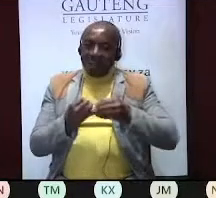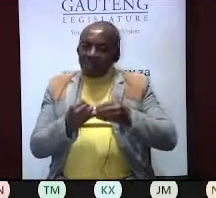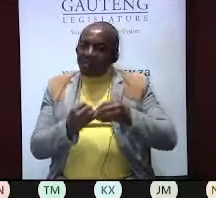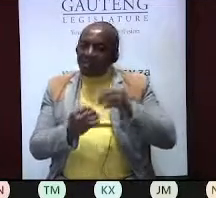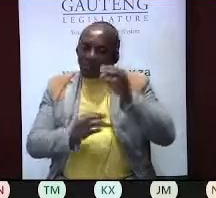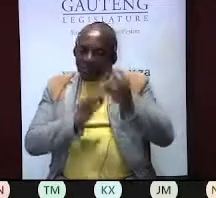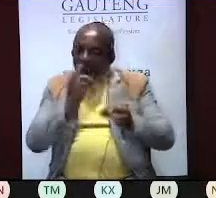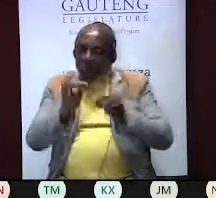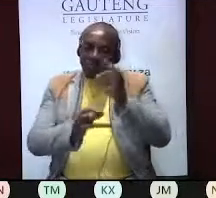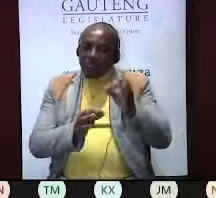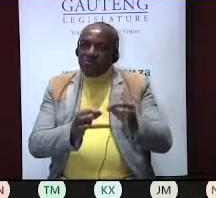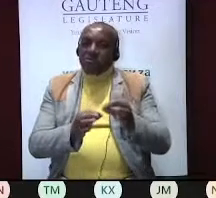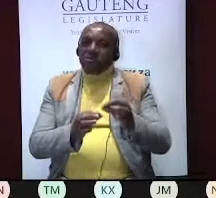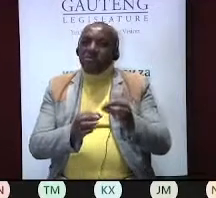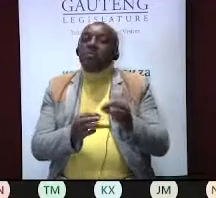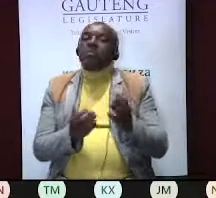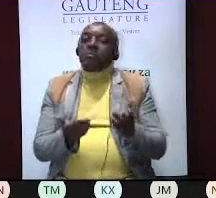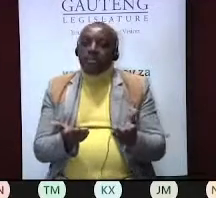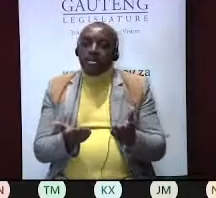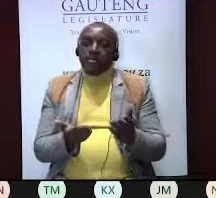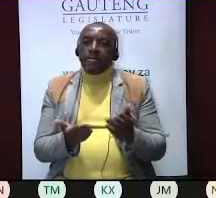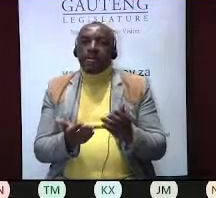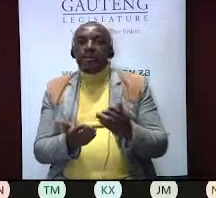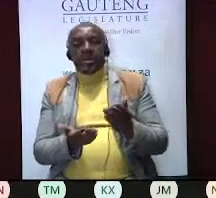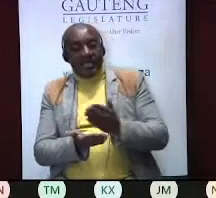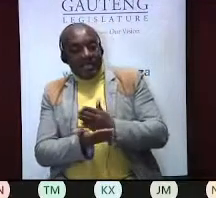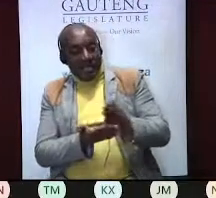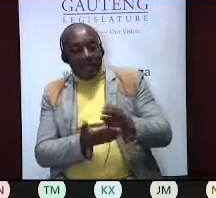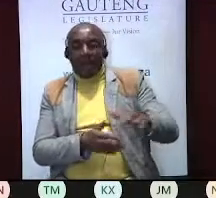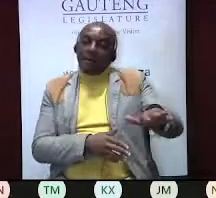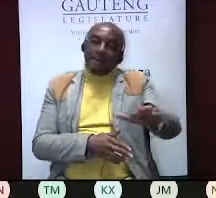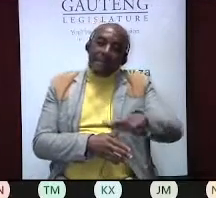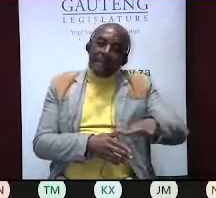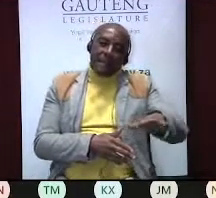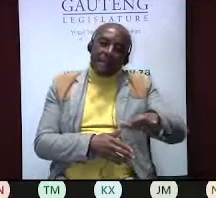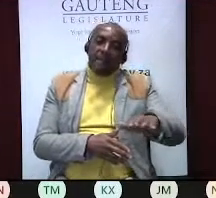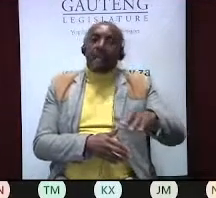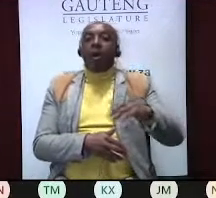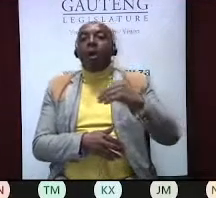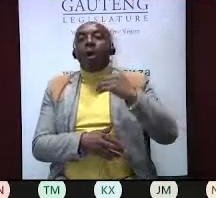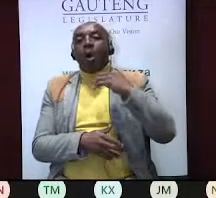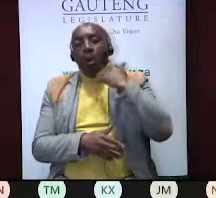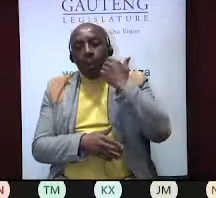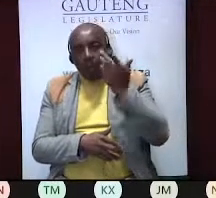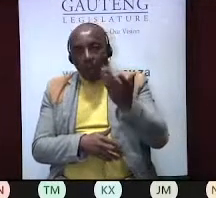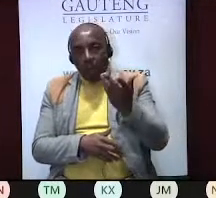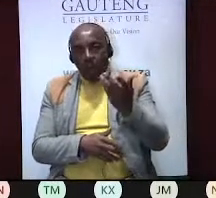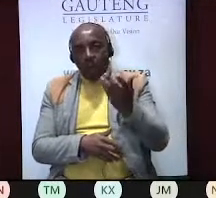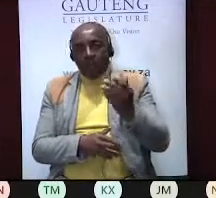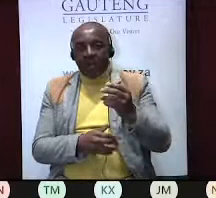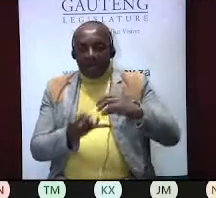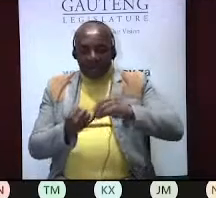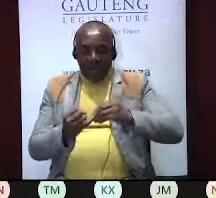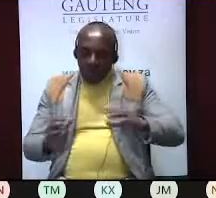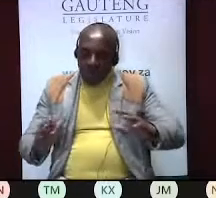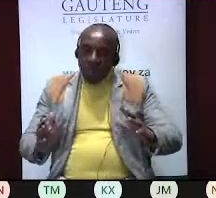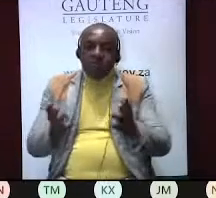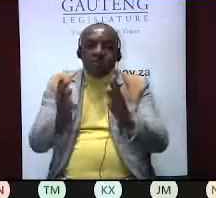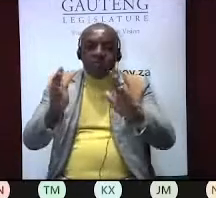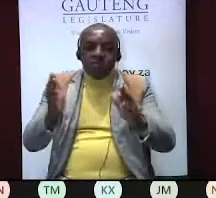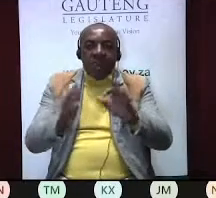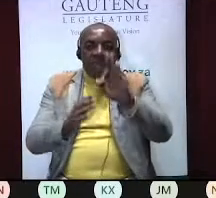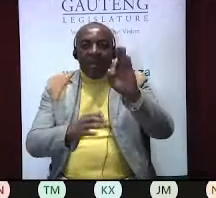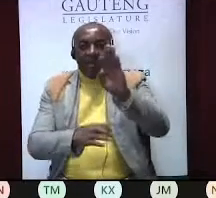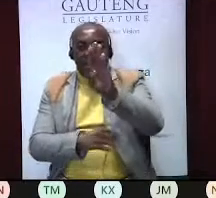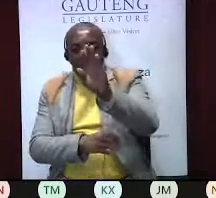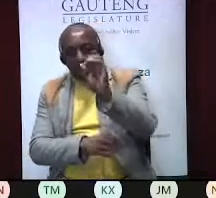fact that in certain instances, we would want to encourage a faith-based